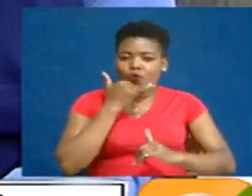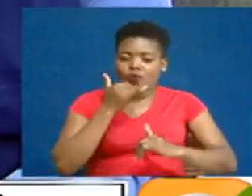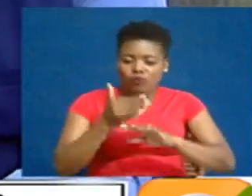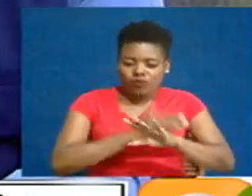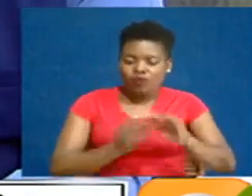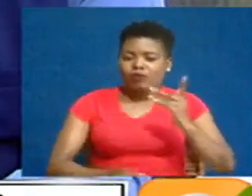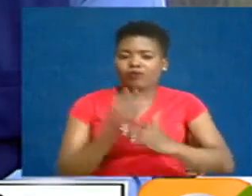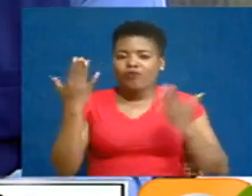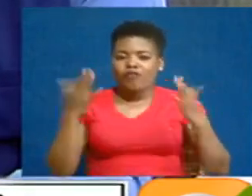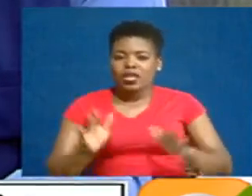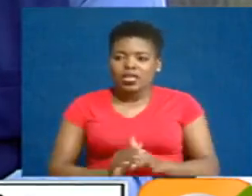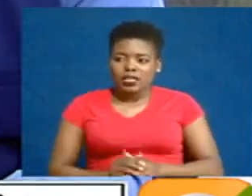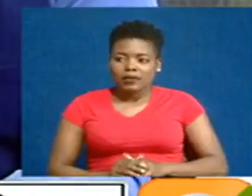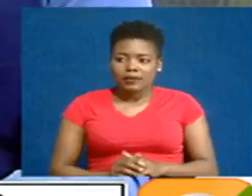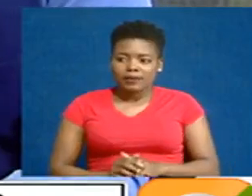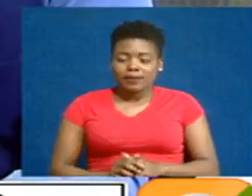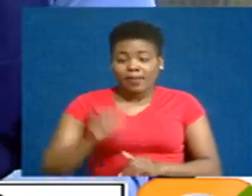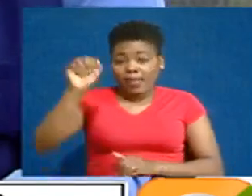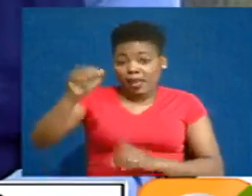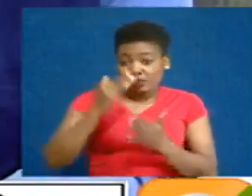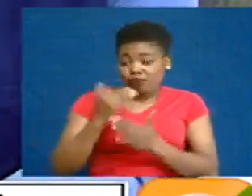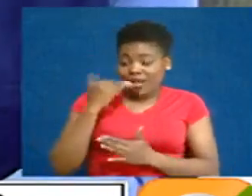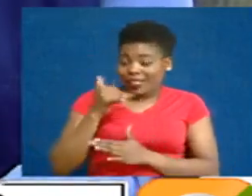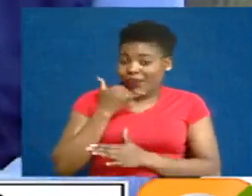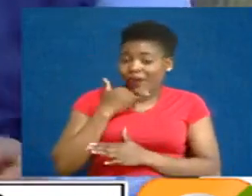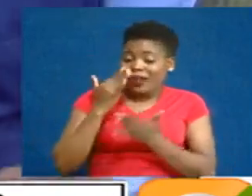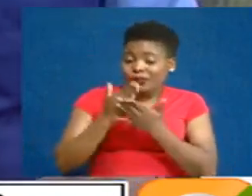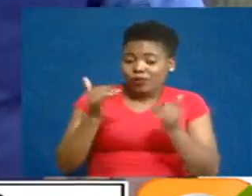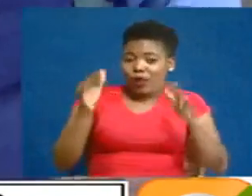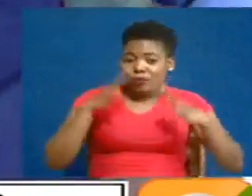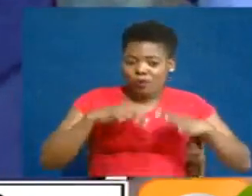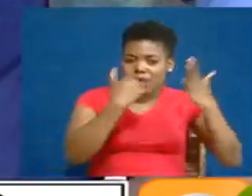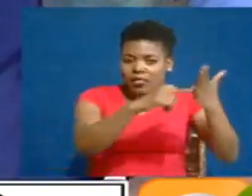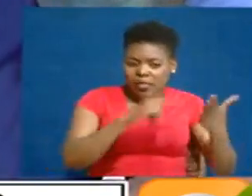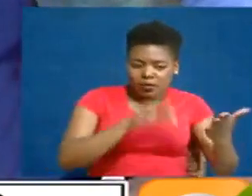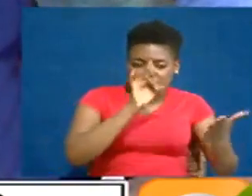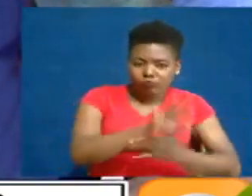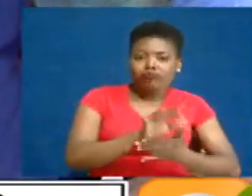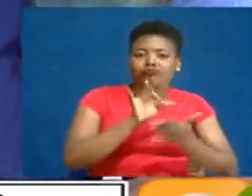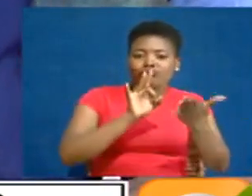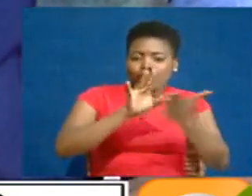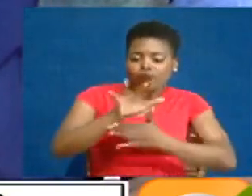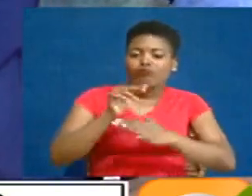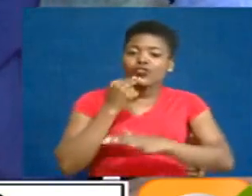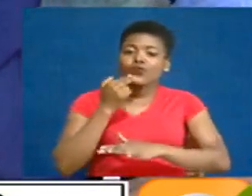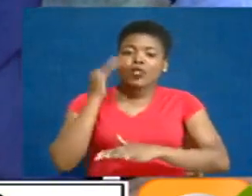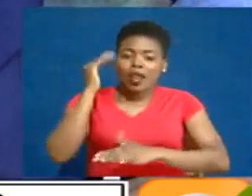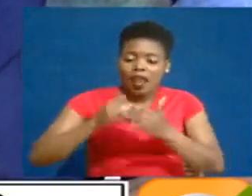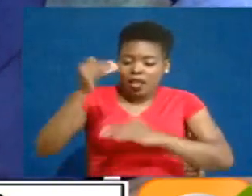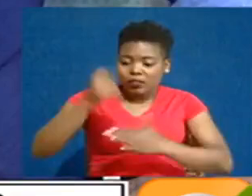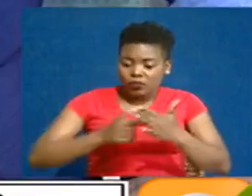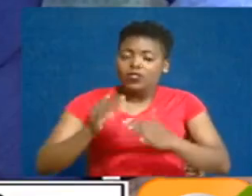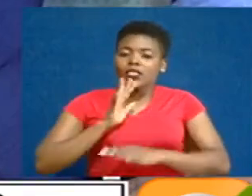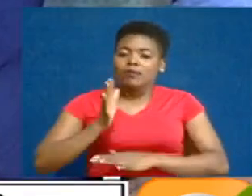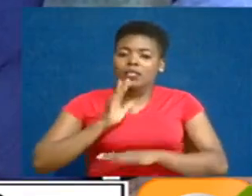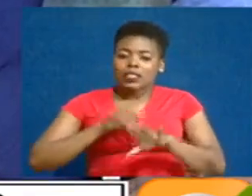has committed. If he committed them. Gachagua, who faces the impeachment vote in the National Assembly on Tuesday, spoke at